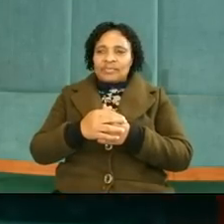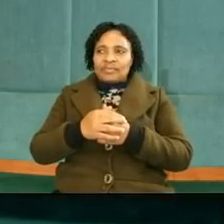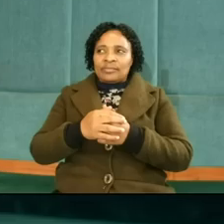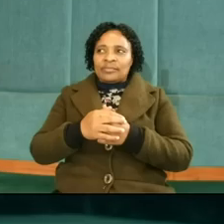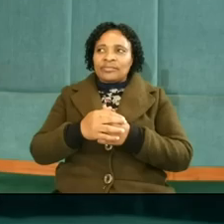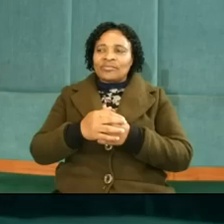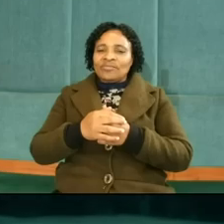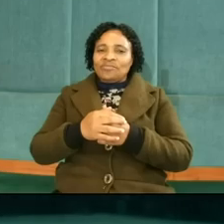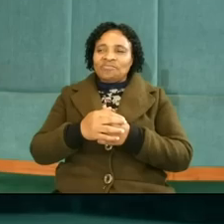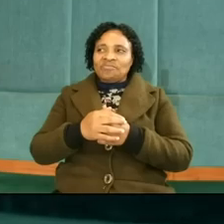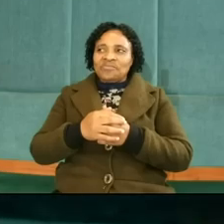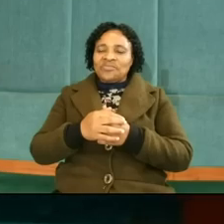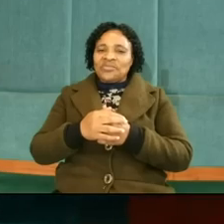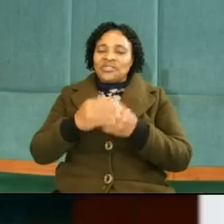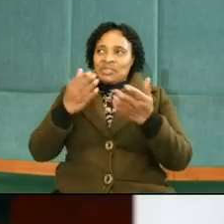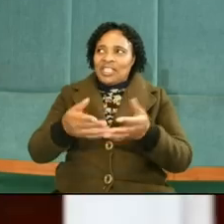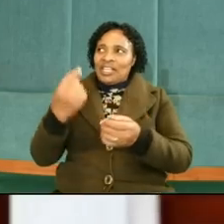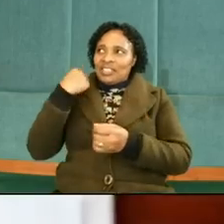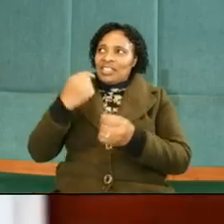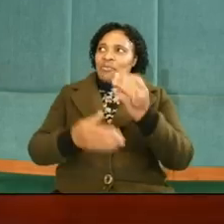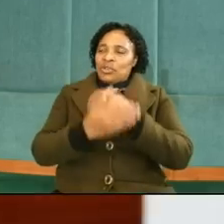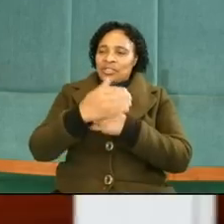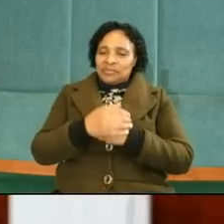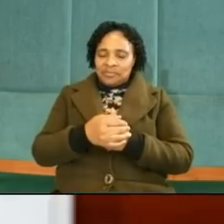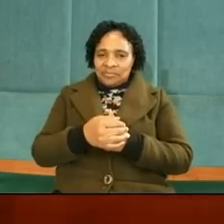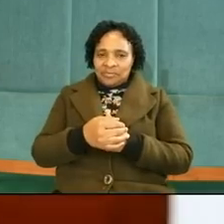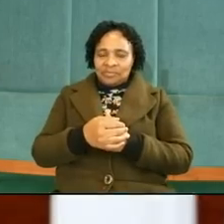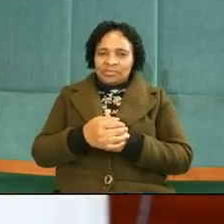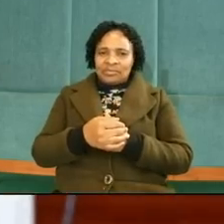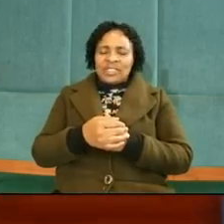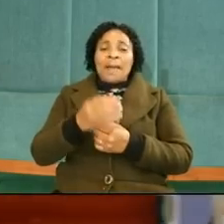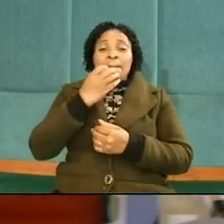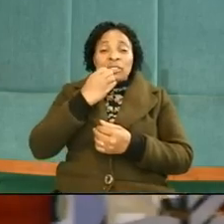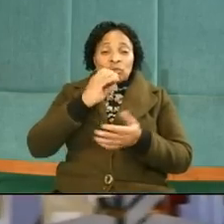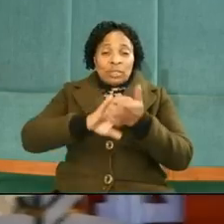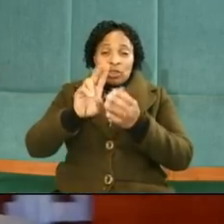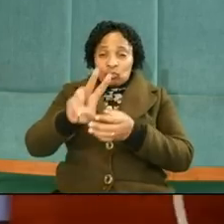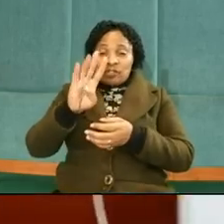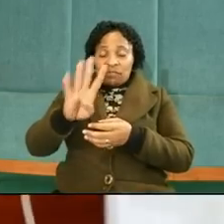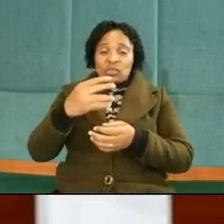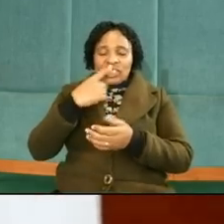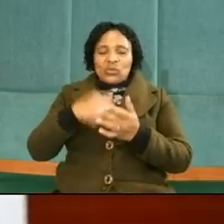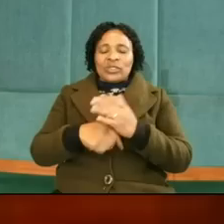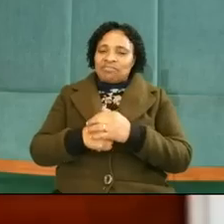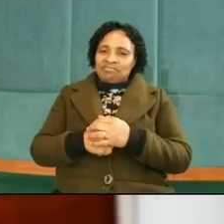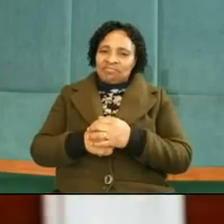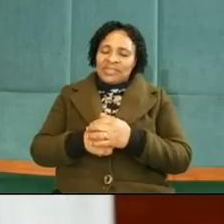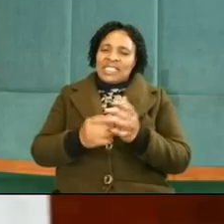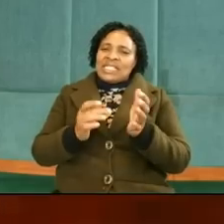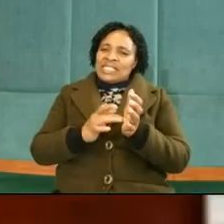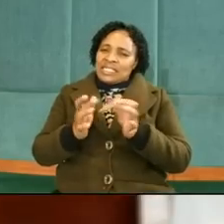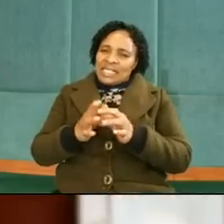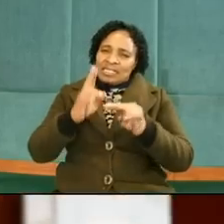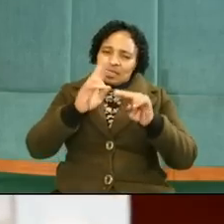children were a while ago. And we were there yesterday morning. In Matthew 24, we said that Jesus